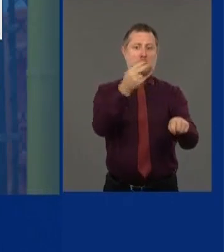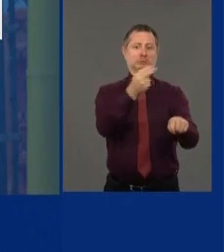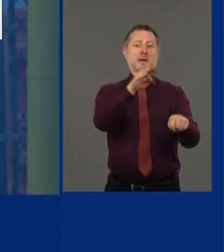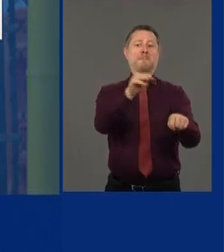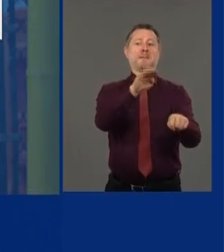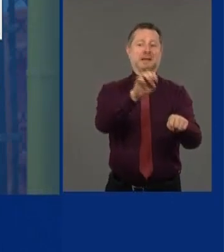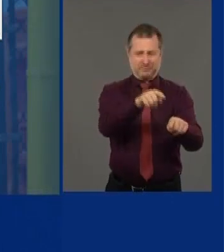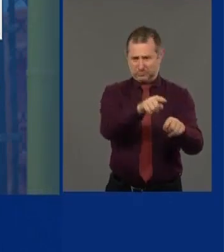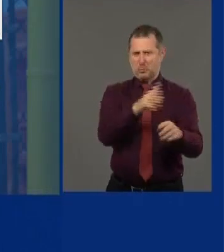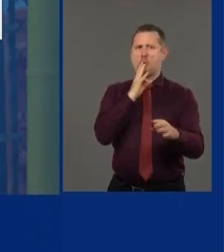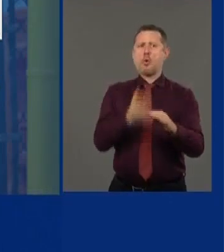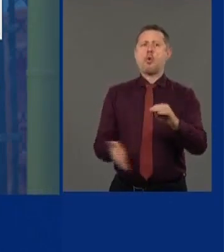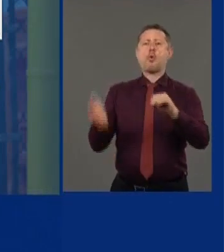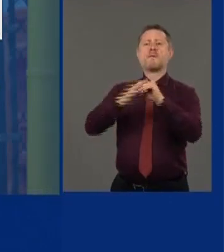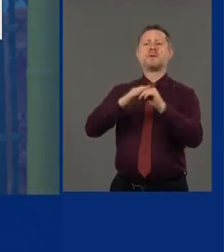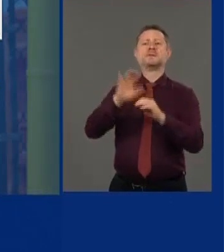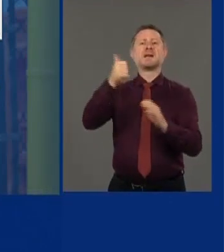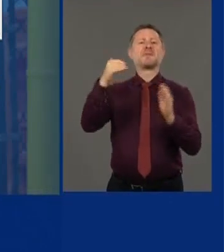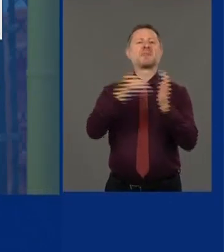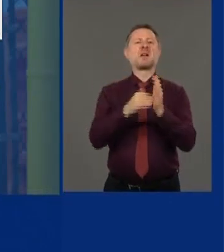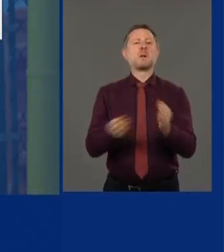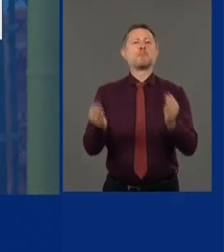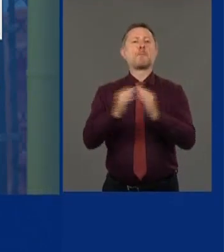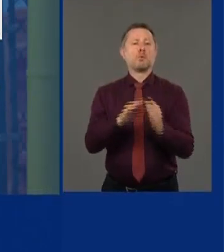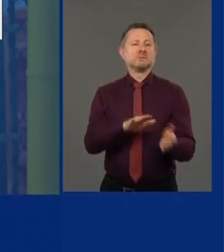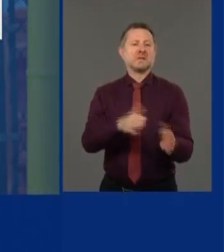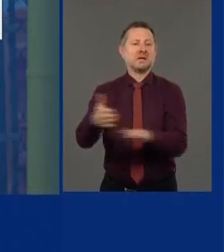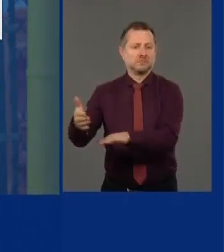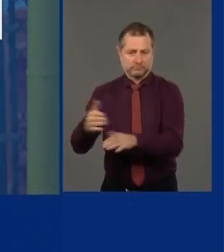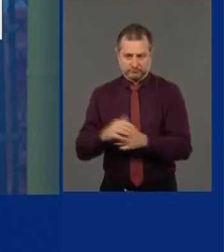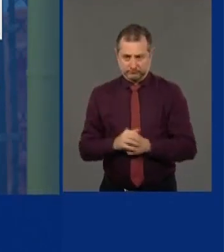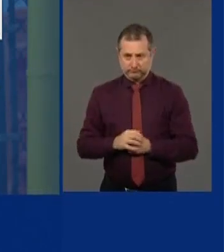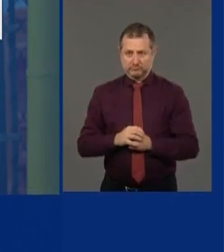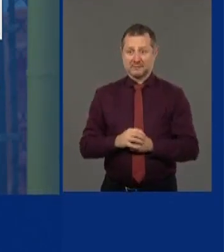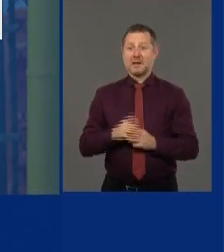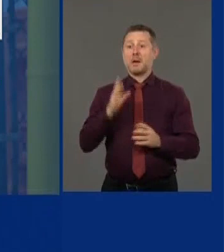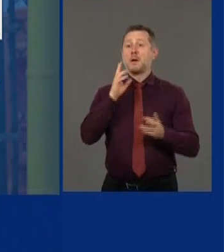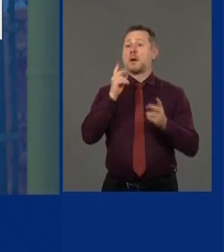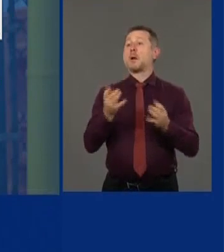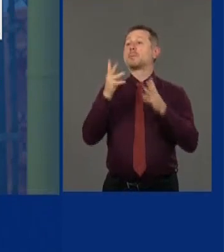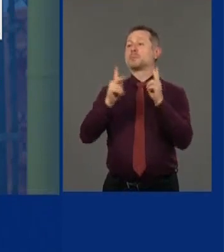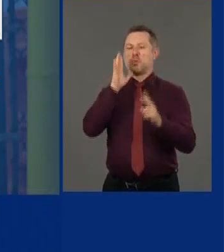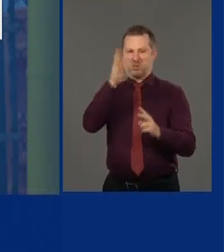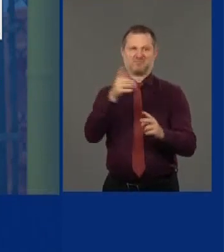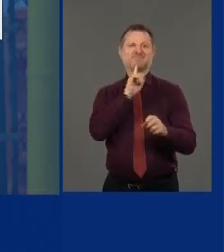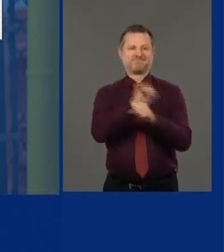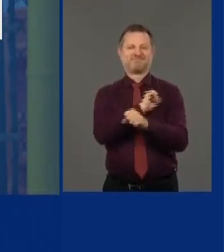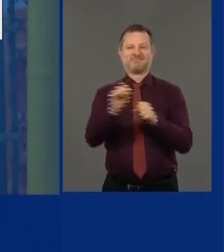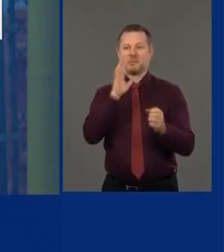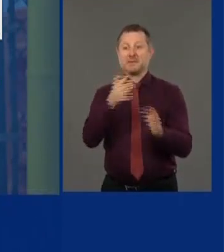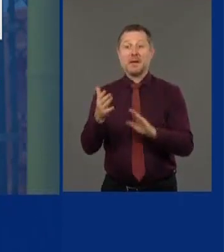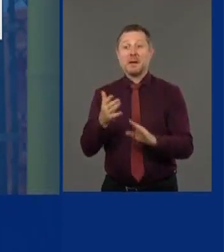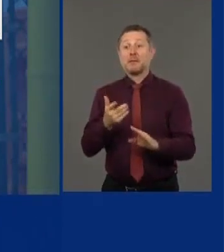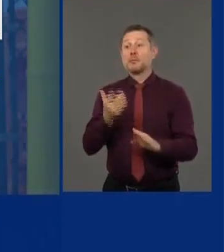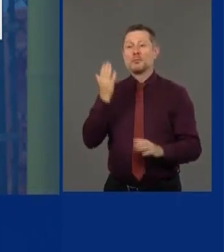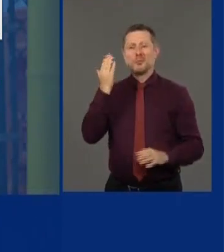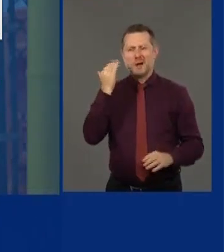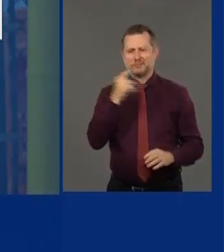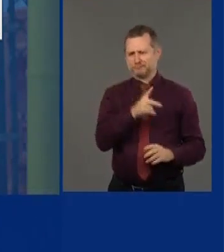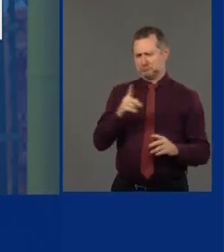by 10,000 their death prediction, number of people who will die. Why? Because they're